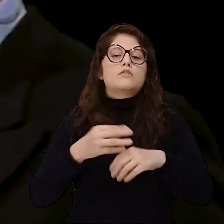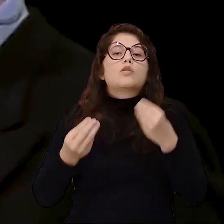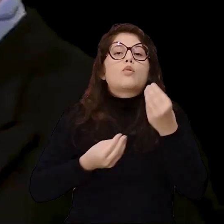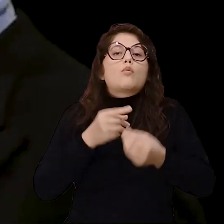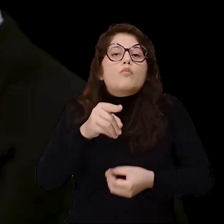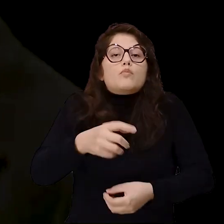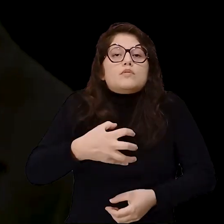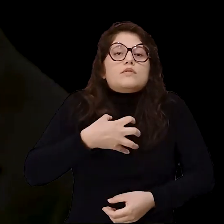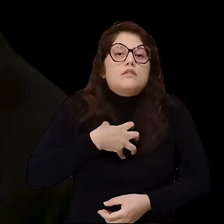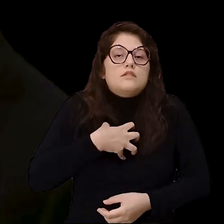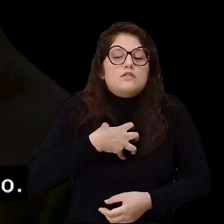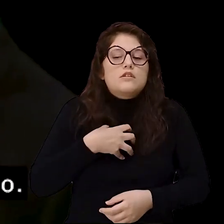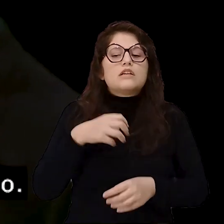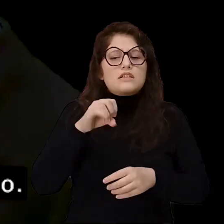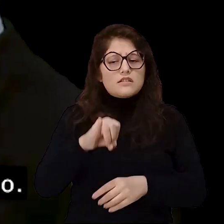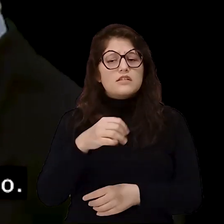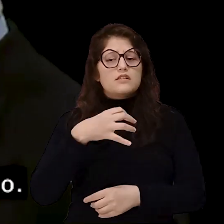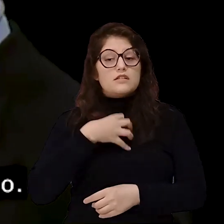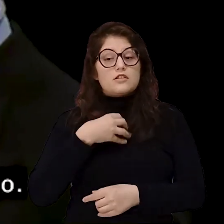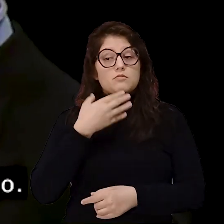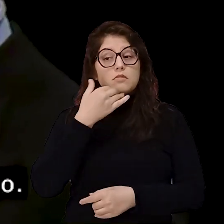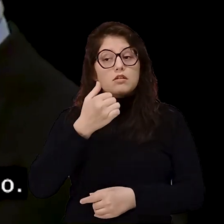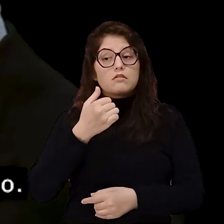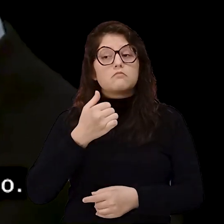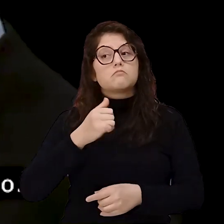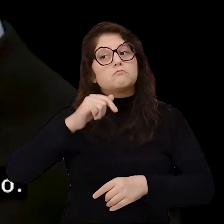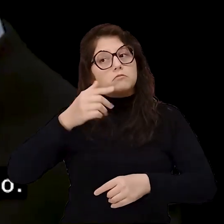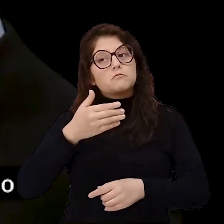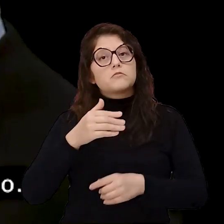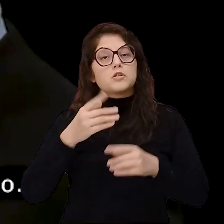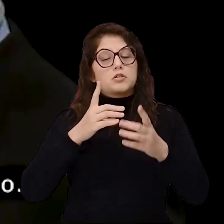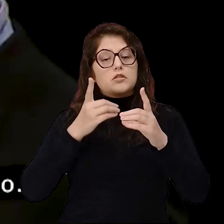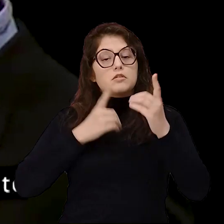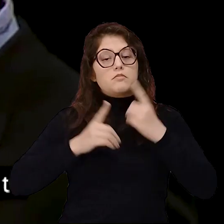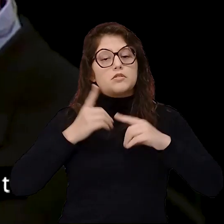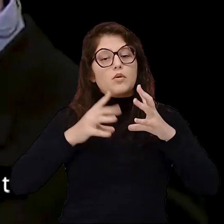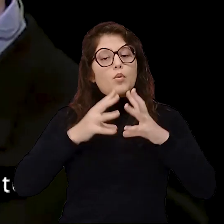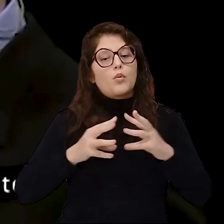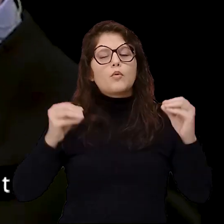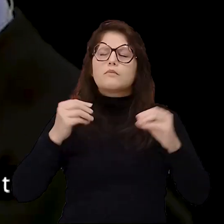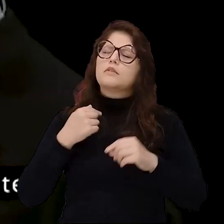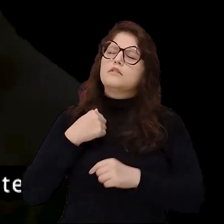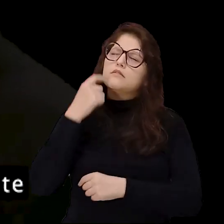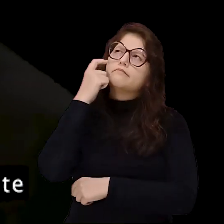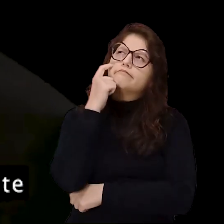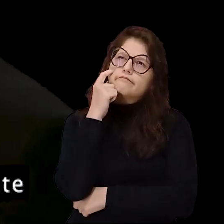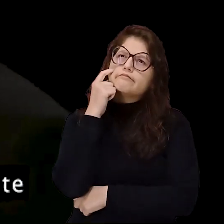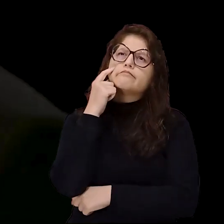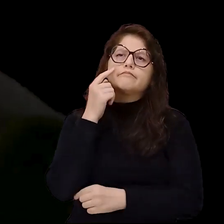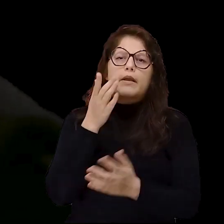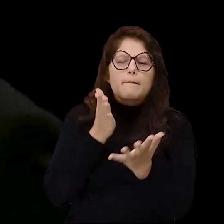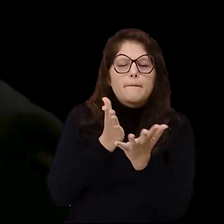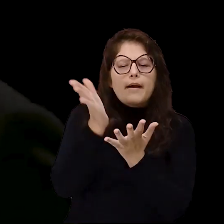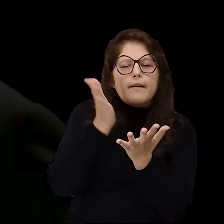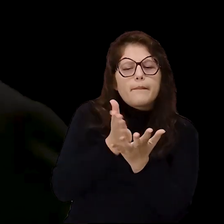feel. And if you feel better, then you're effectively not depressed anymore. So I became much more tolerant of the vast world